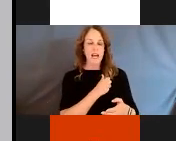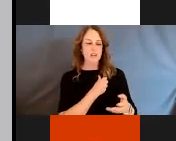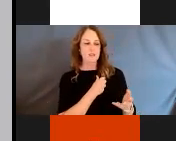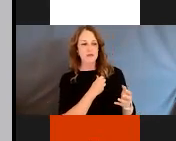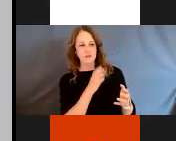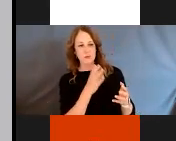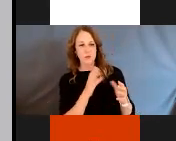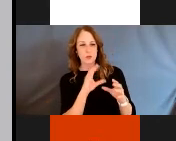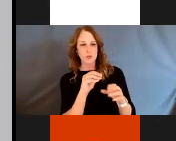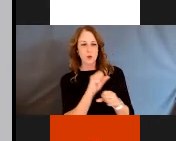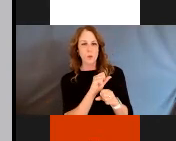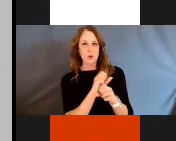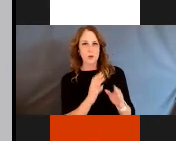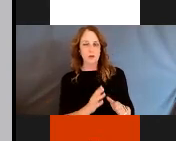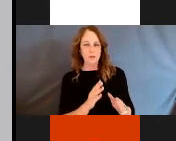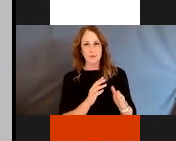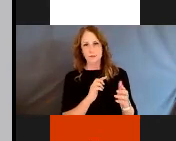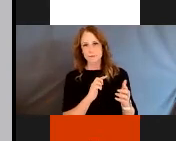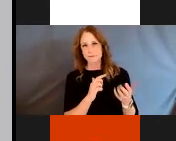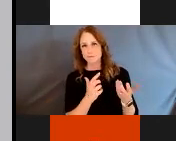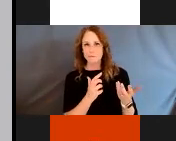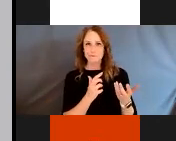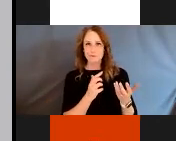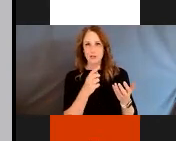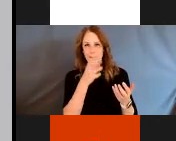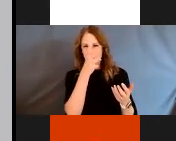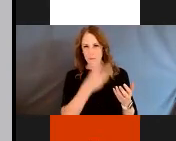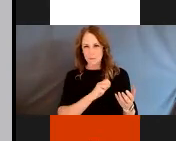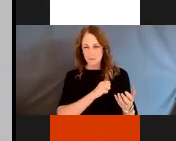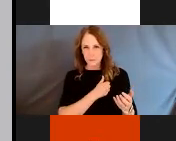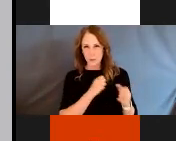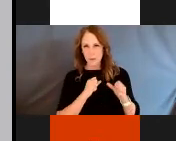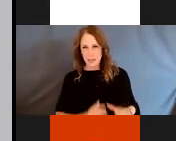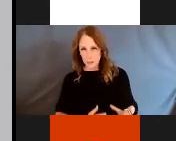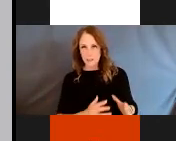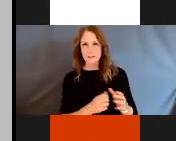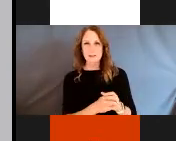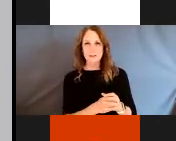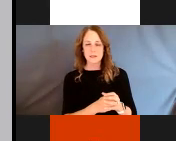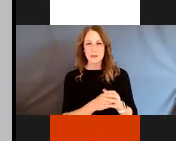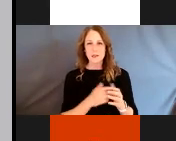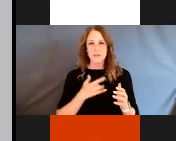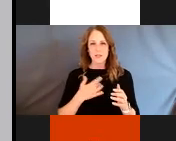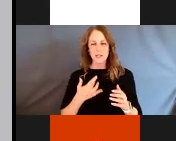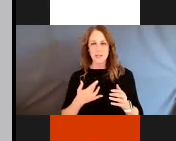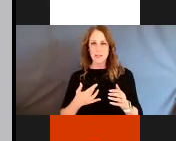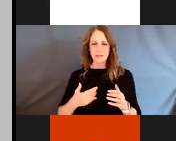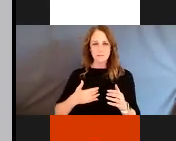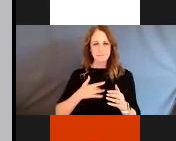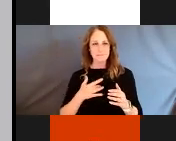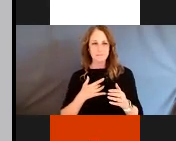our agency, or clients. It can be losing our why or our sense of purpose for why we're doing this